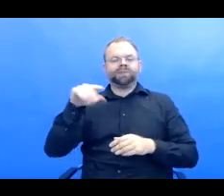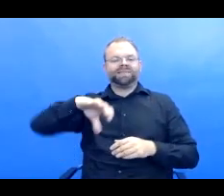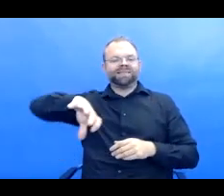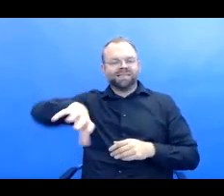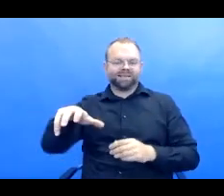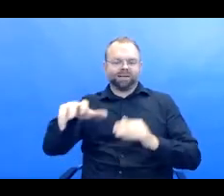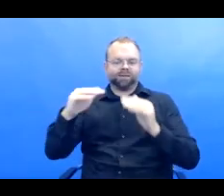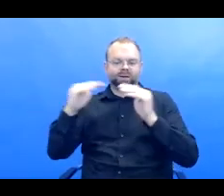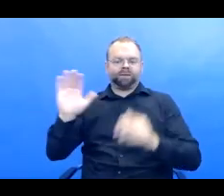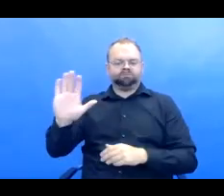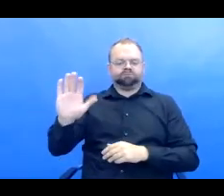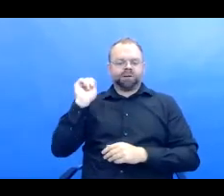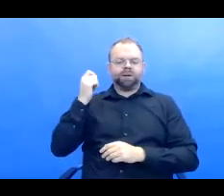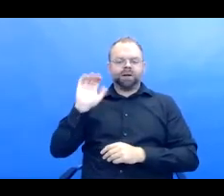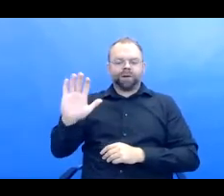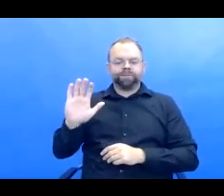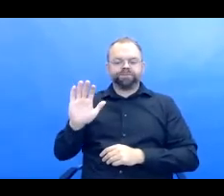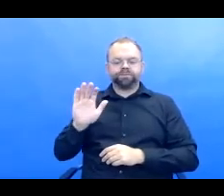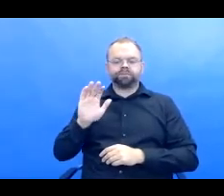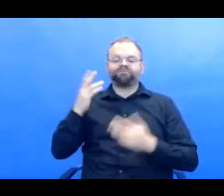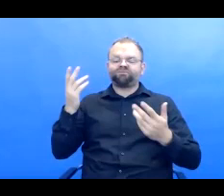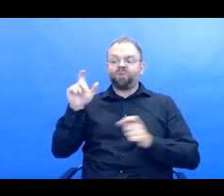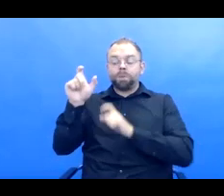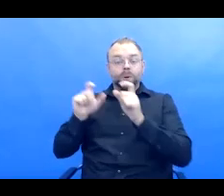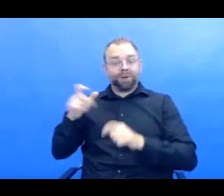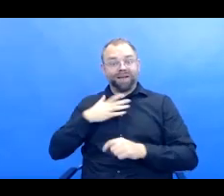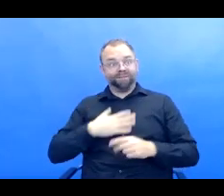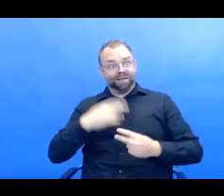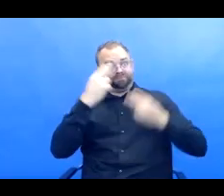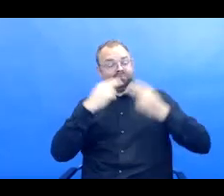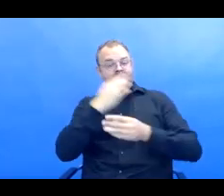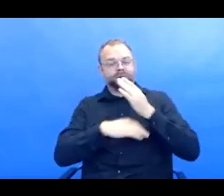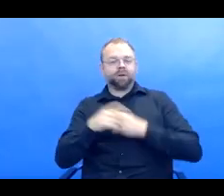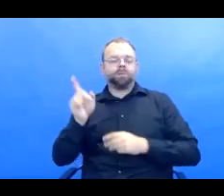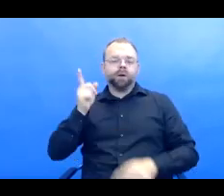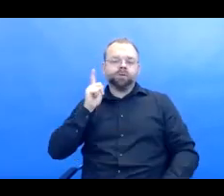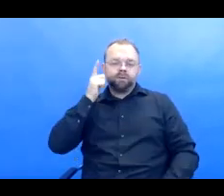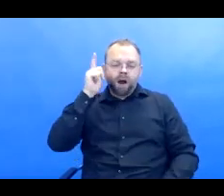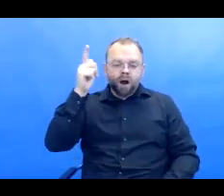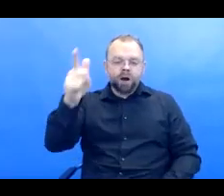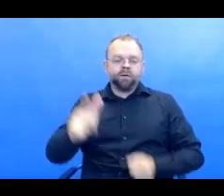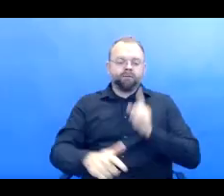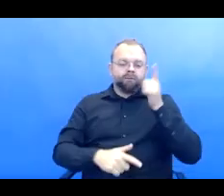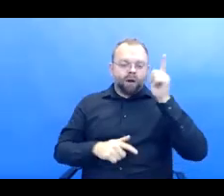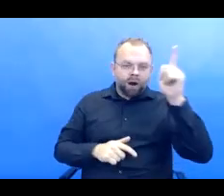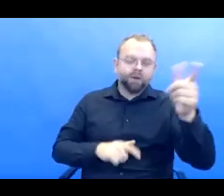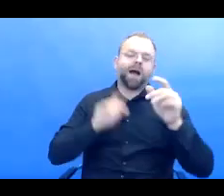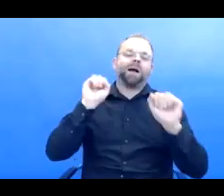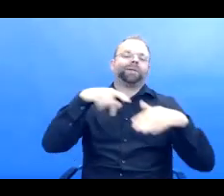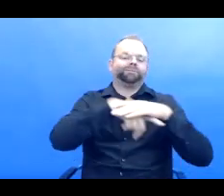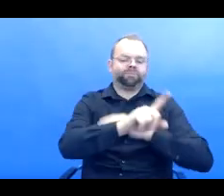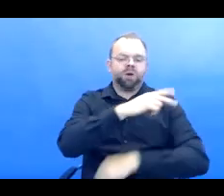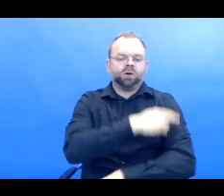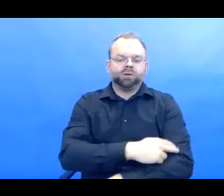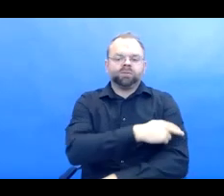month. Again, there is a fee to be paid. So some hospitals charge $3, some charge